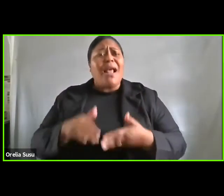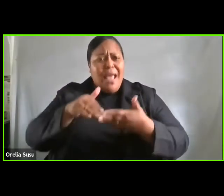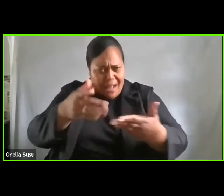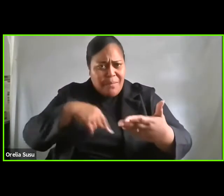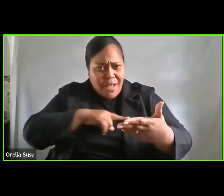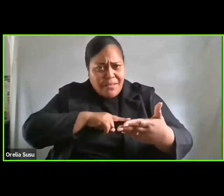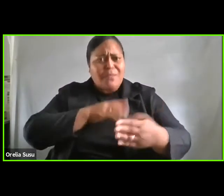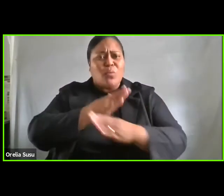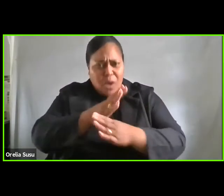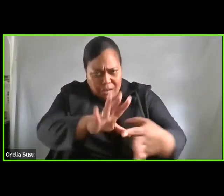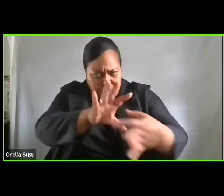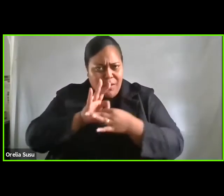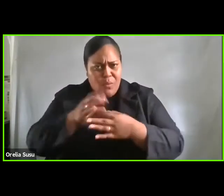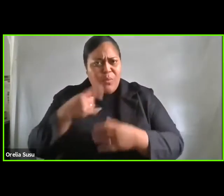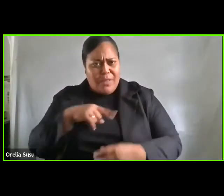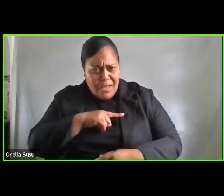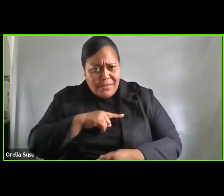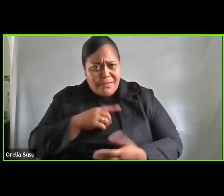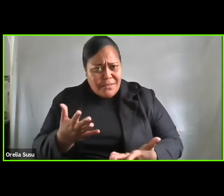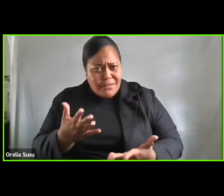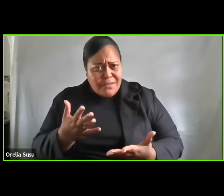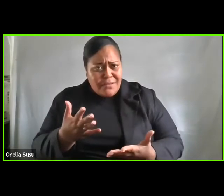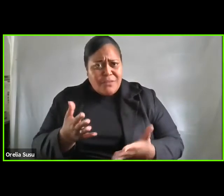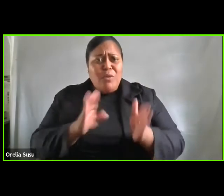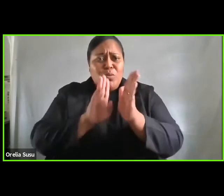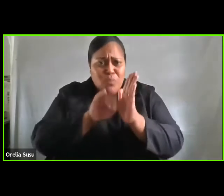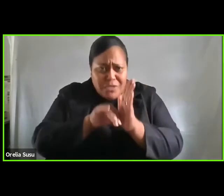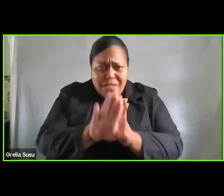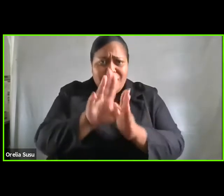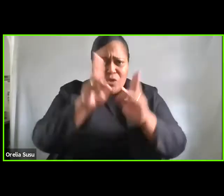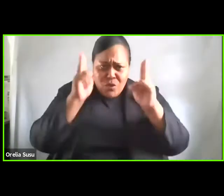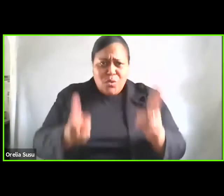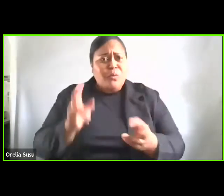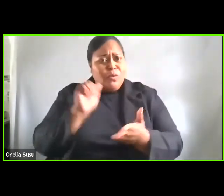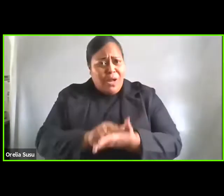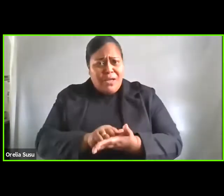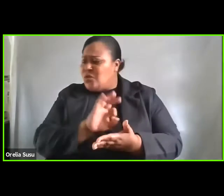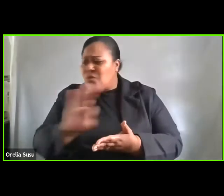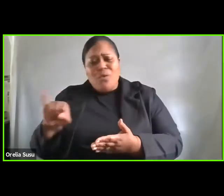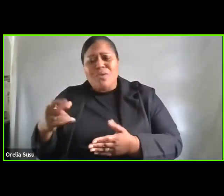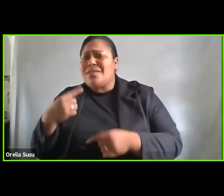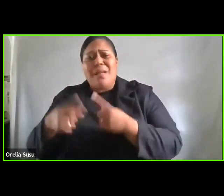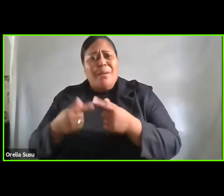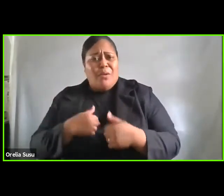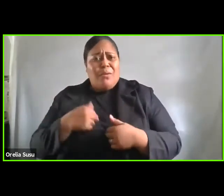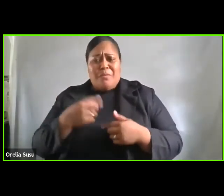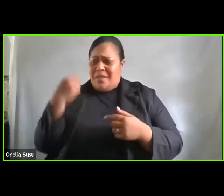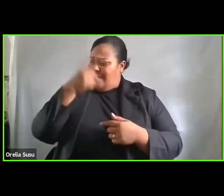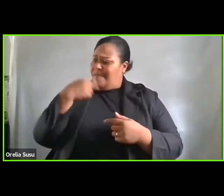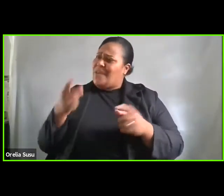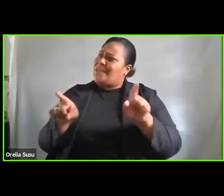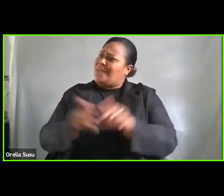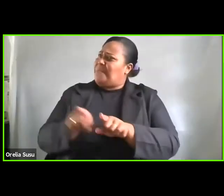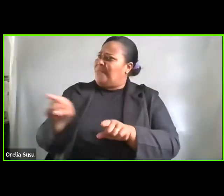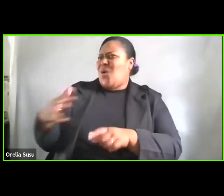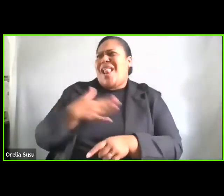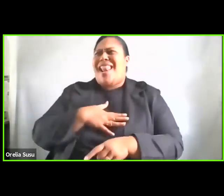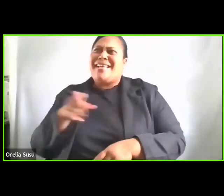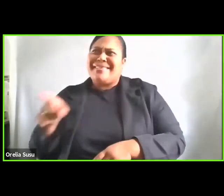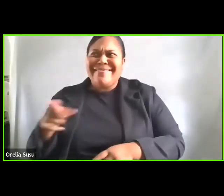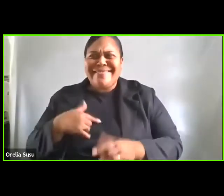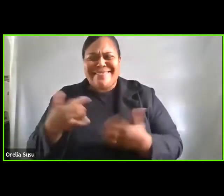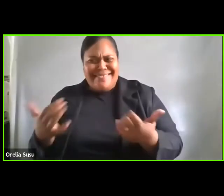resilience that are about human rights that are not just about because i look like you or i like you or i think you are a